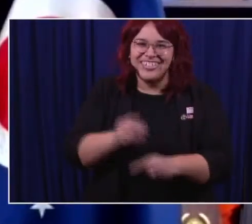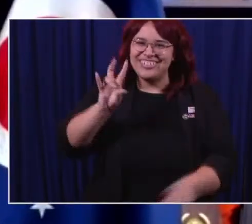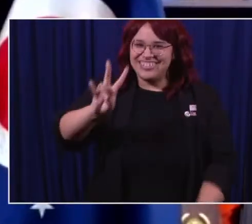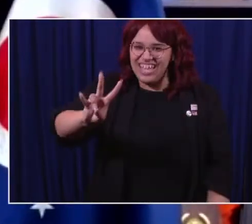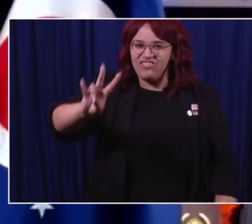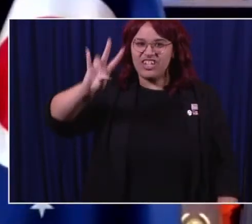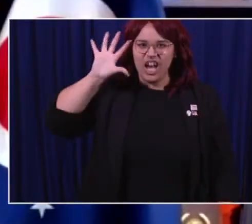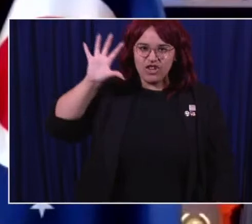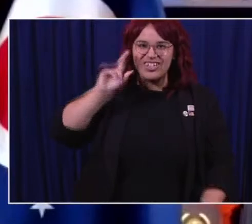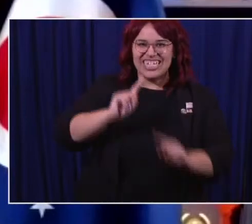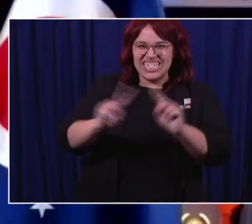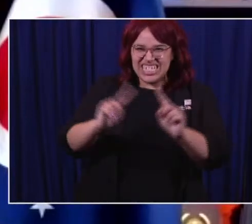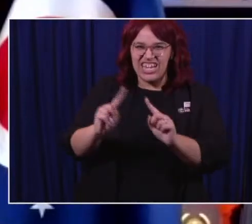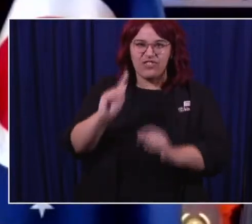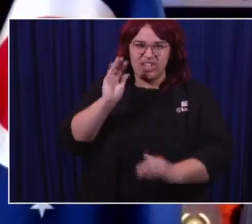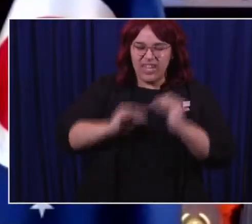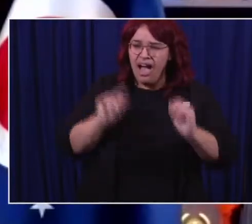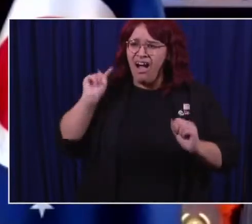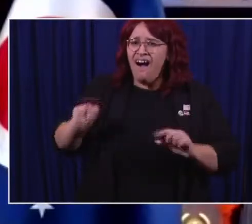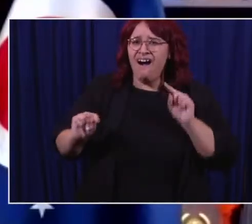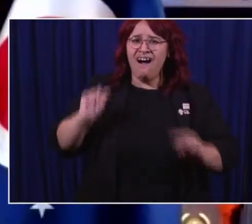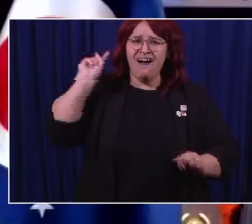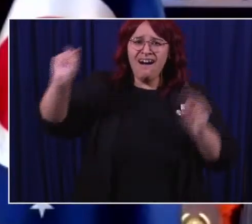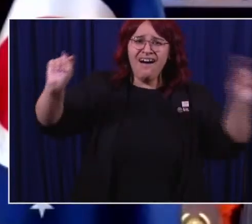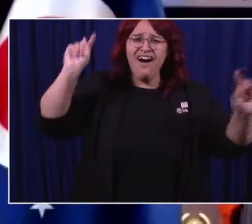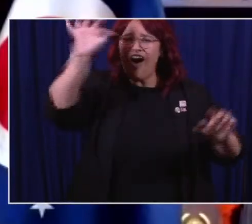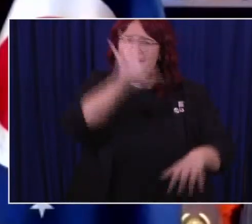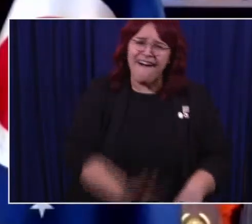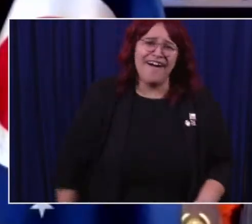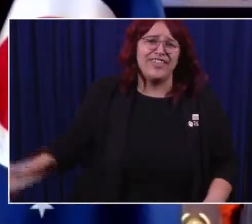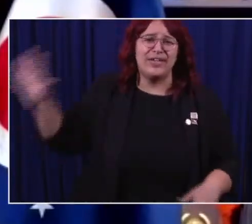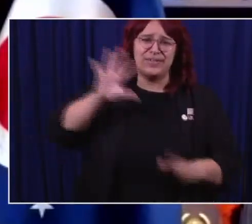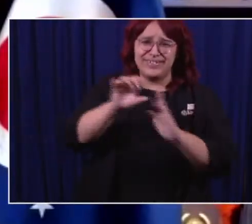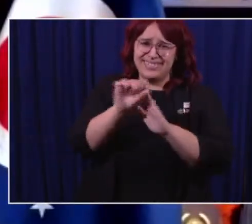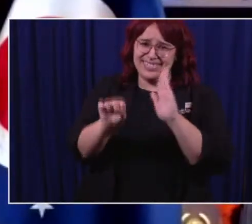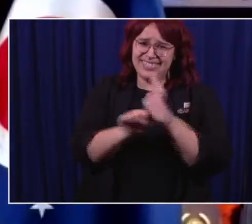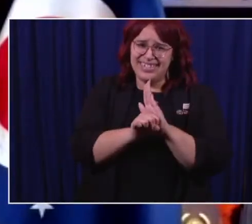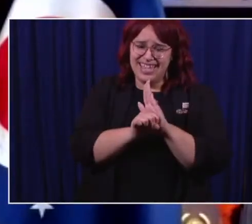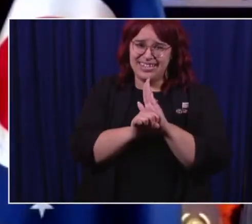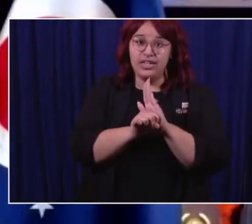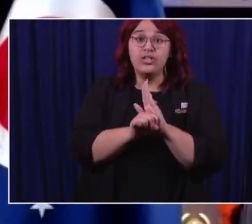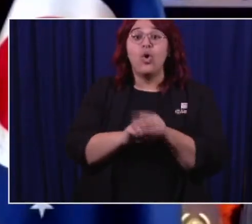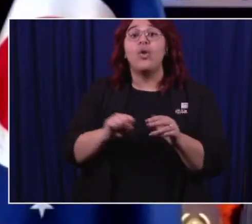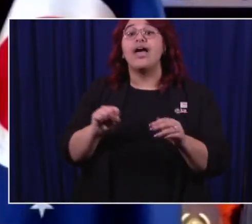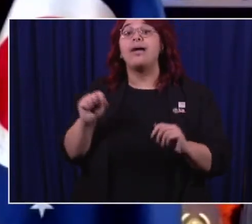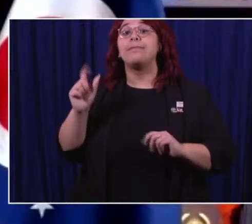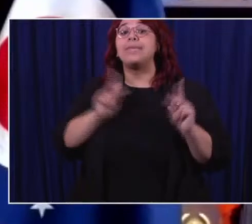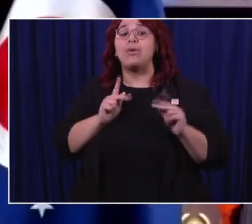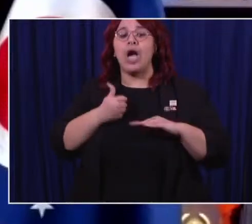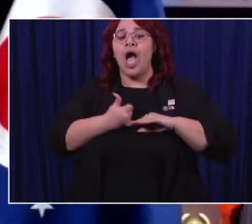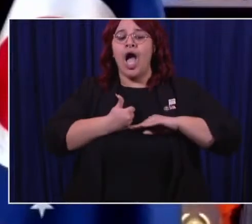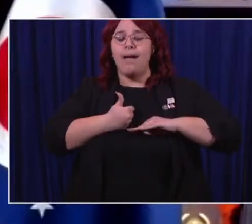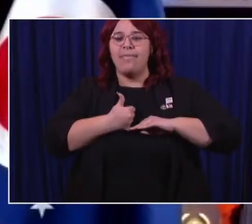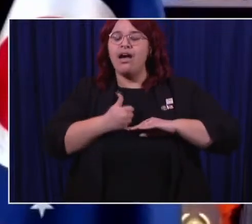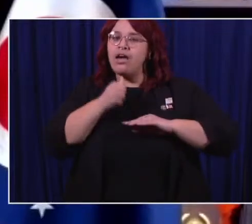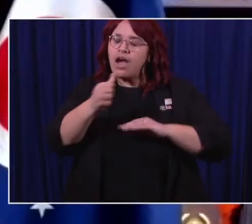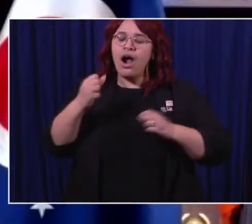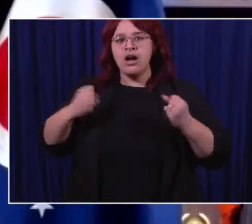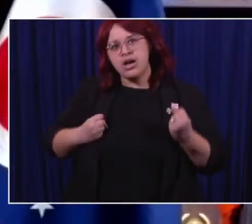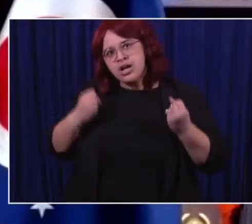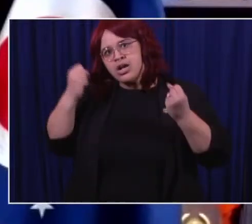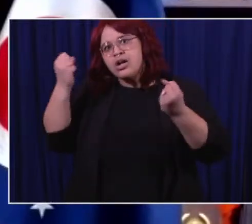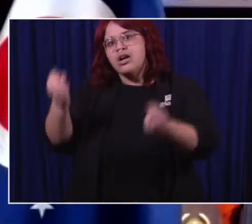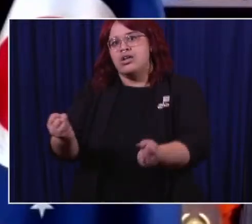very beginning, because it would have been easier if we would have just picked a couple of mass vaccination sites and administered it that way. But we were